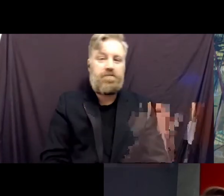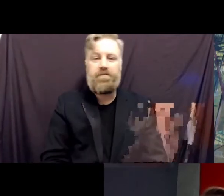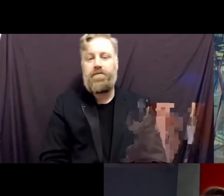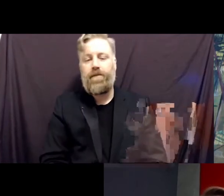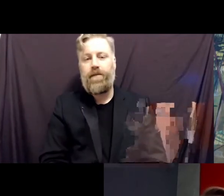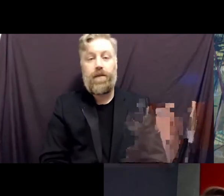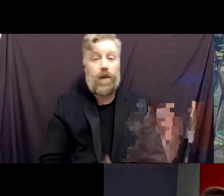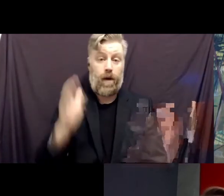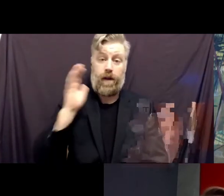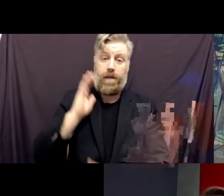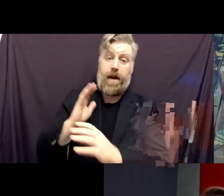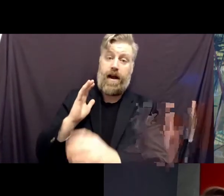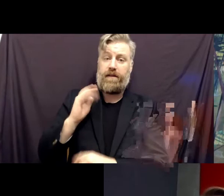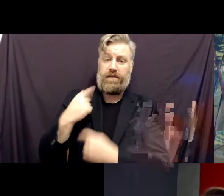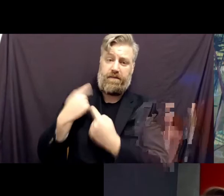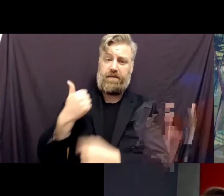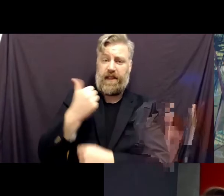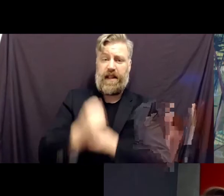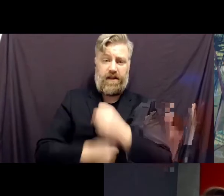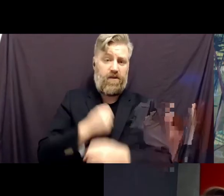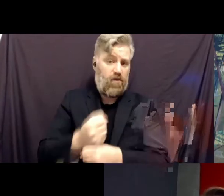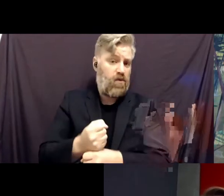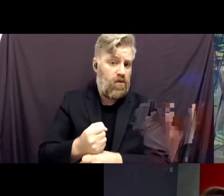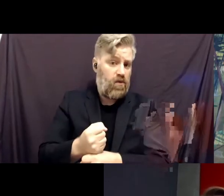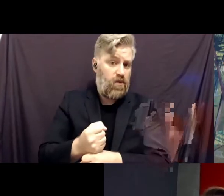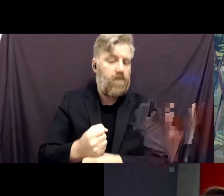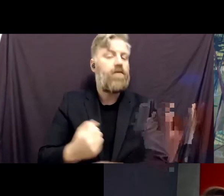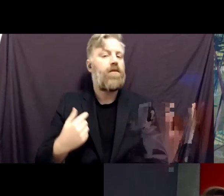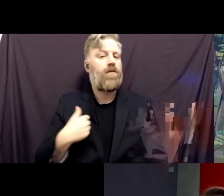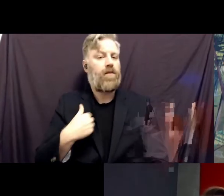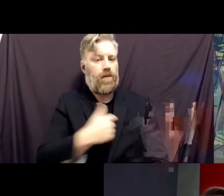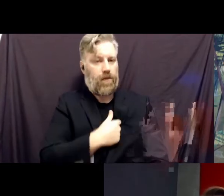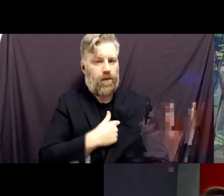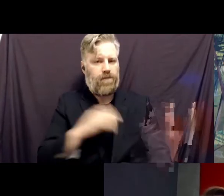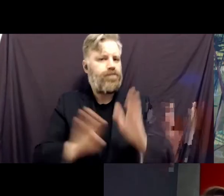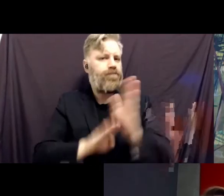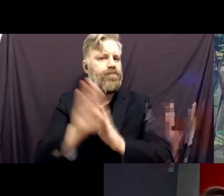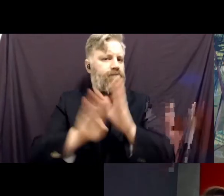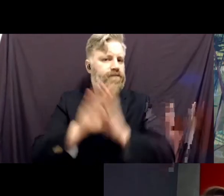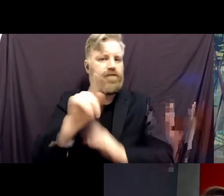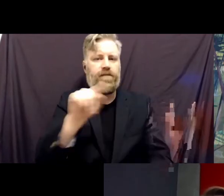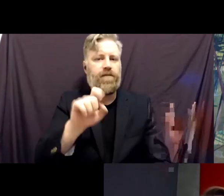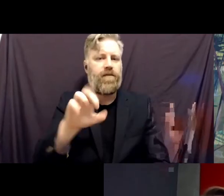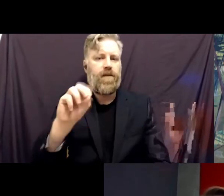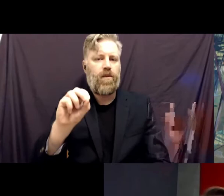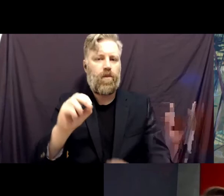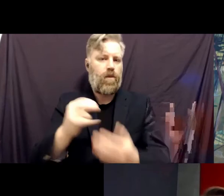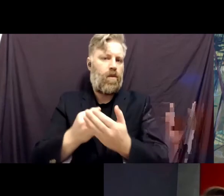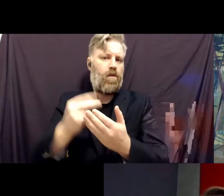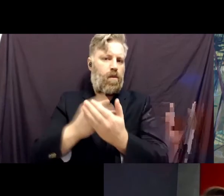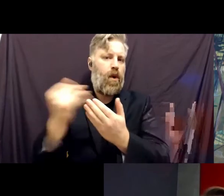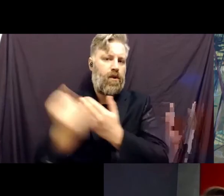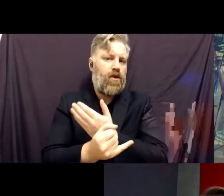the past 10 years, we have developed the Zero Project, which has become